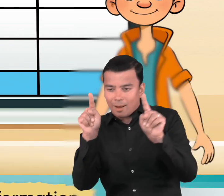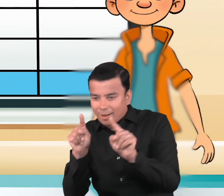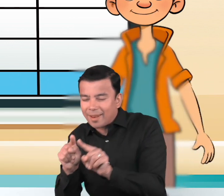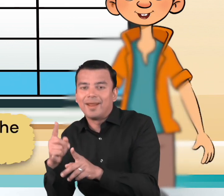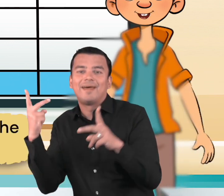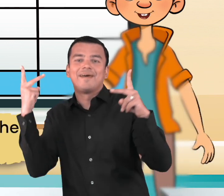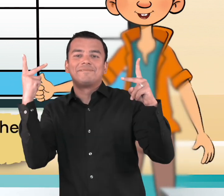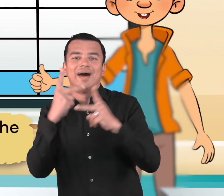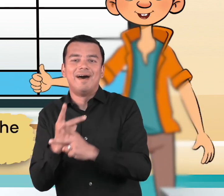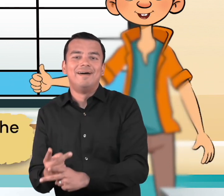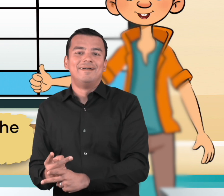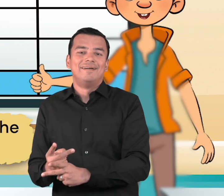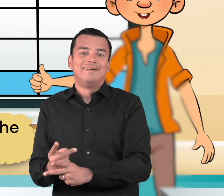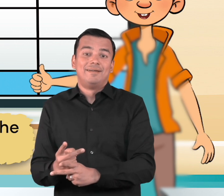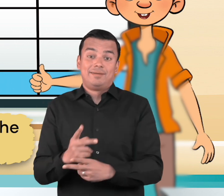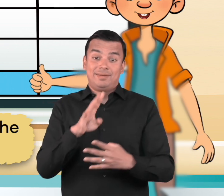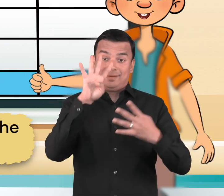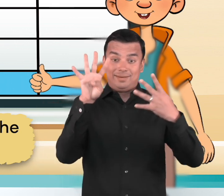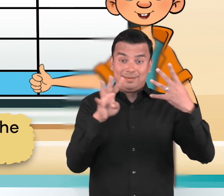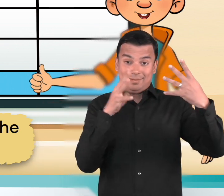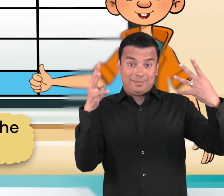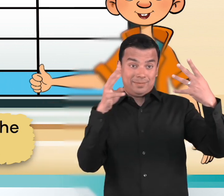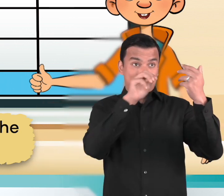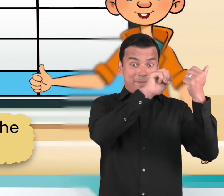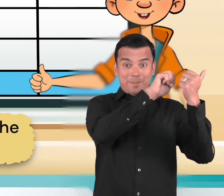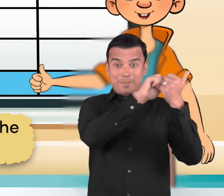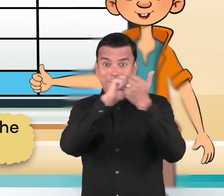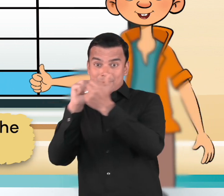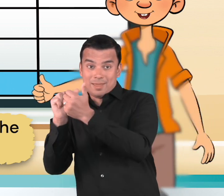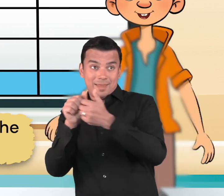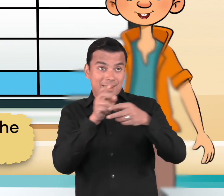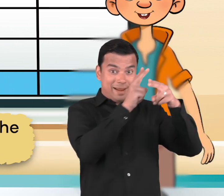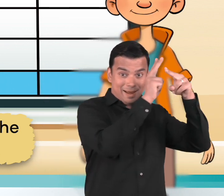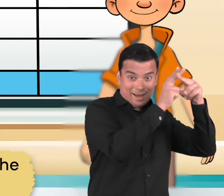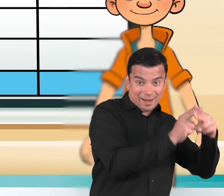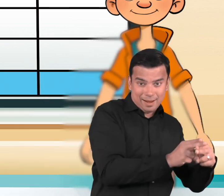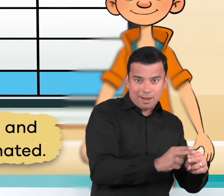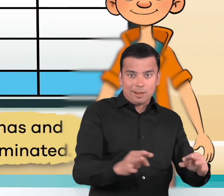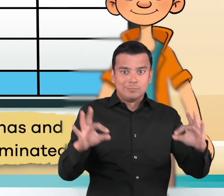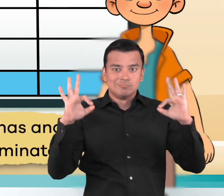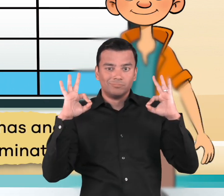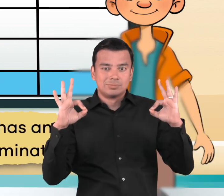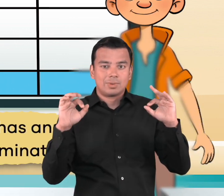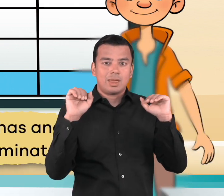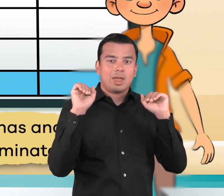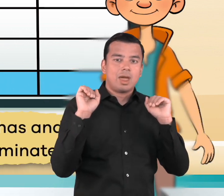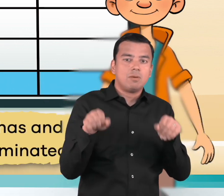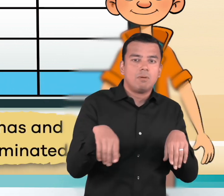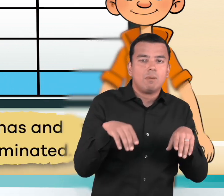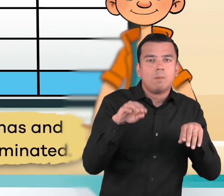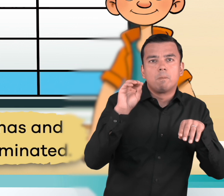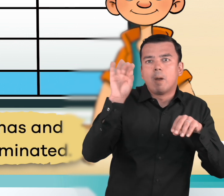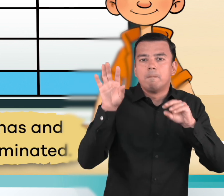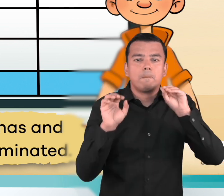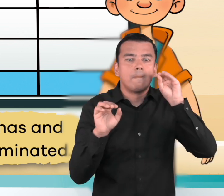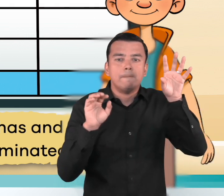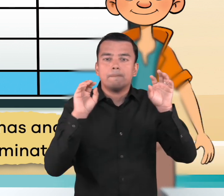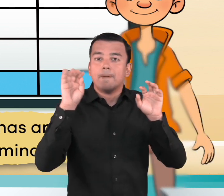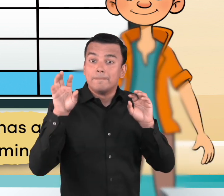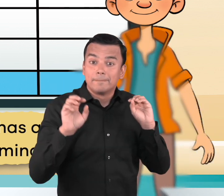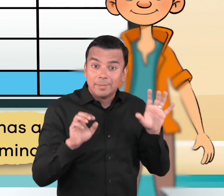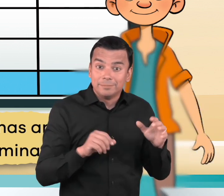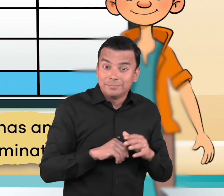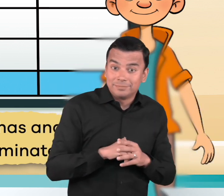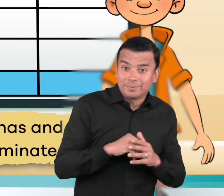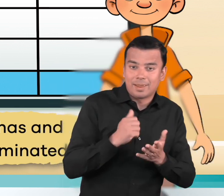down. Now that we have a table with the sports and classmates listed, we can consider the clues that Tyler